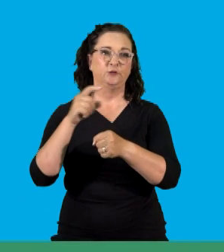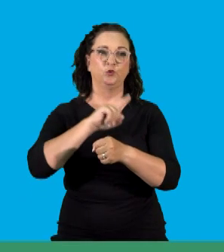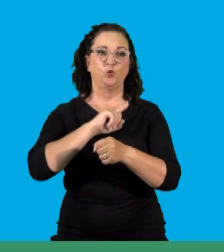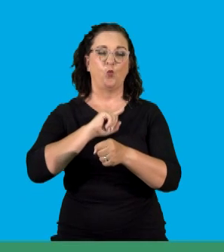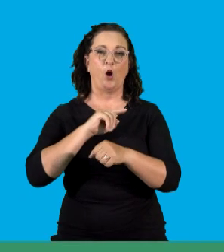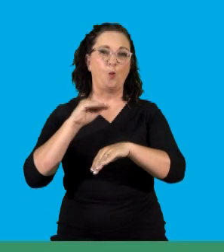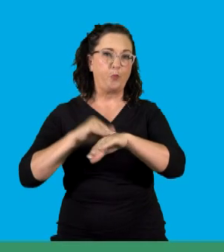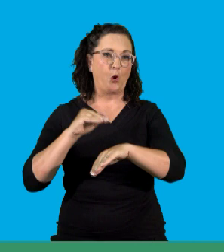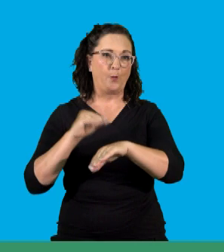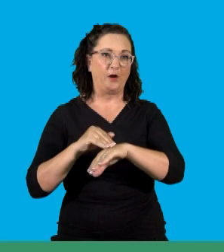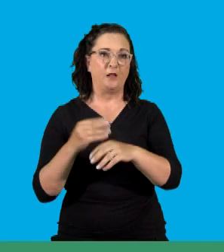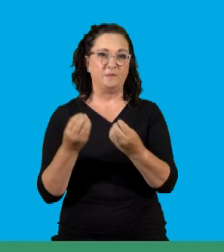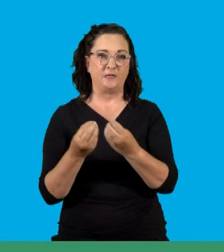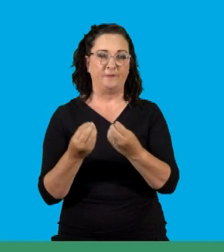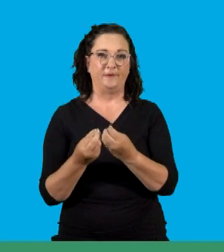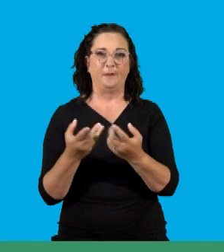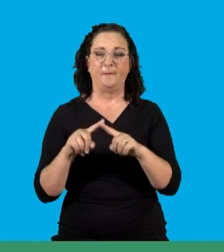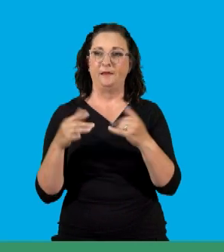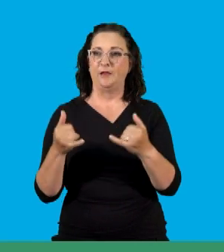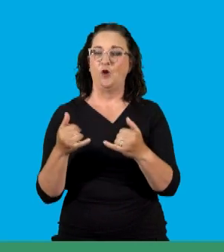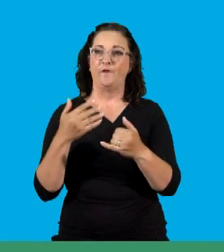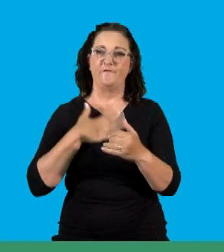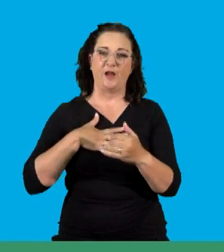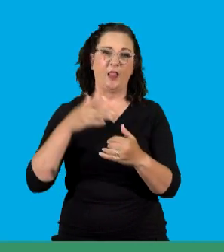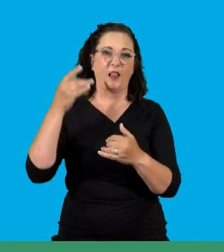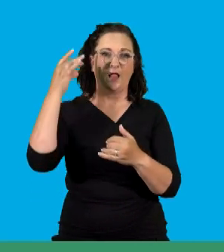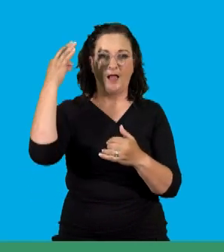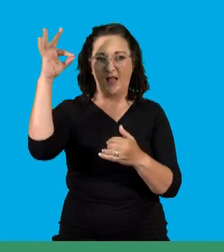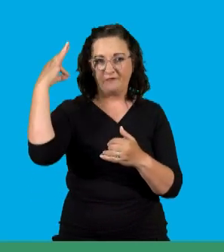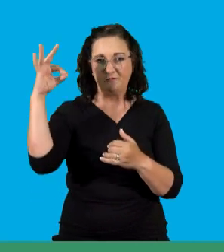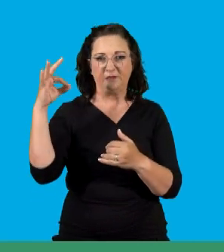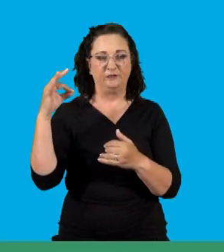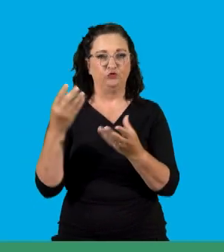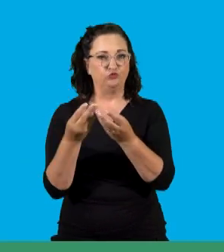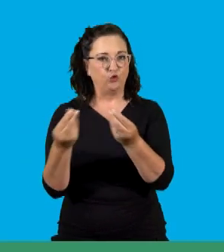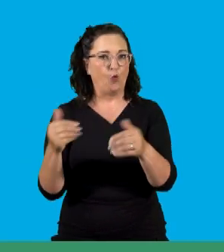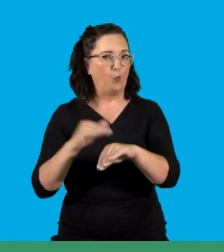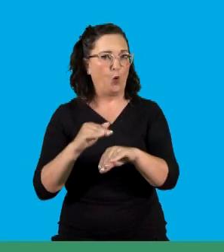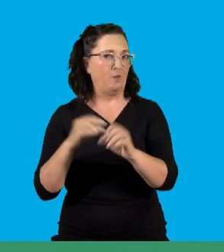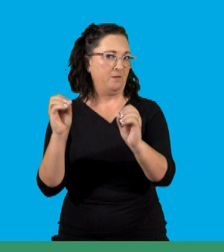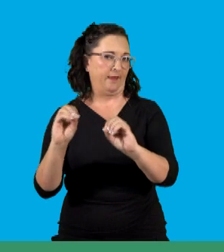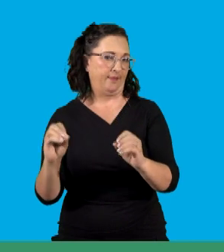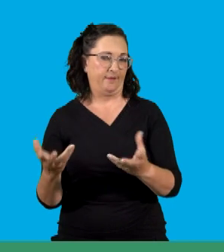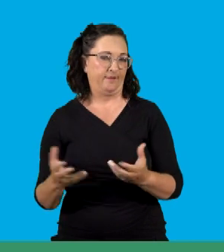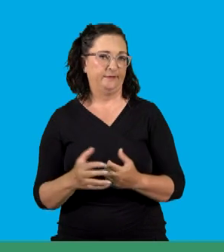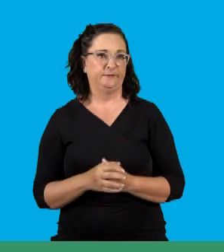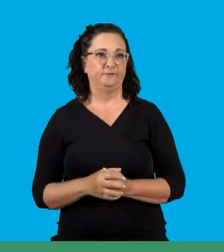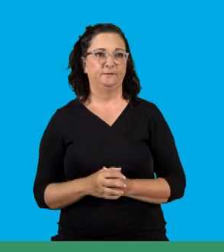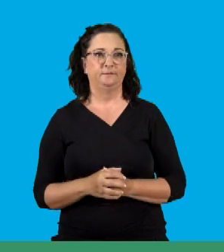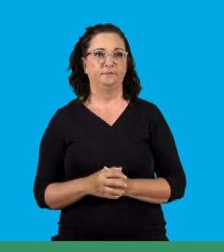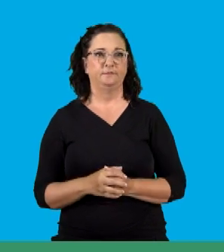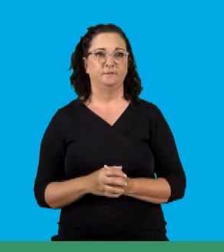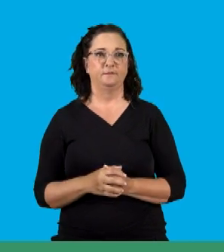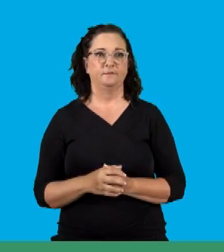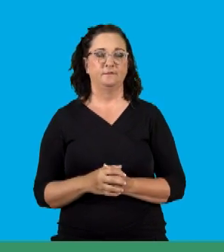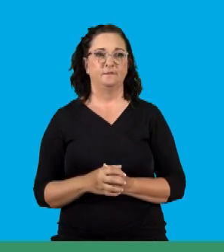a socio-economic problem and feel that the government is not doing enough to solve the issue. Now,